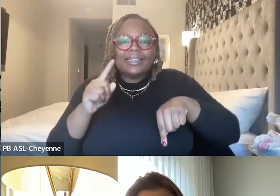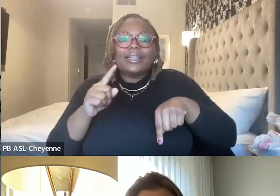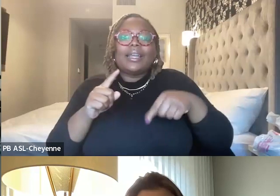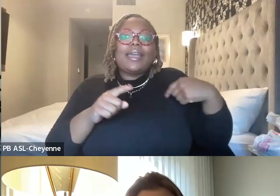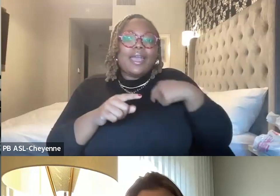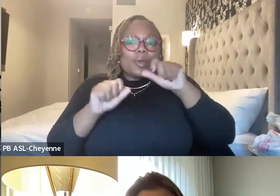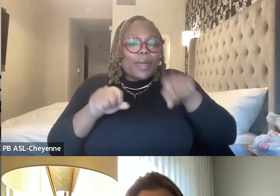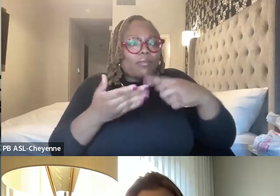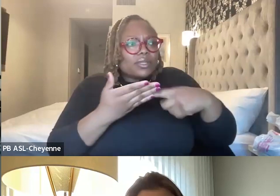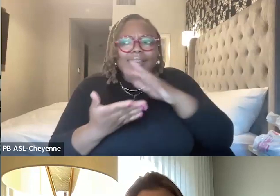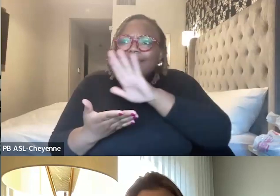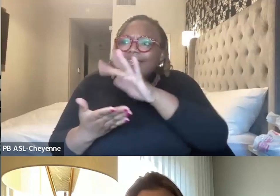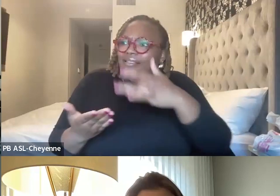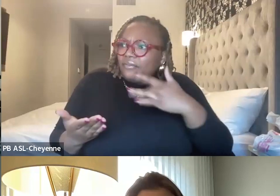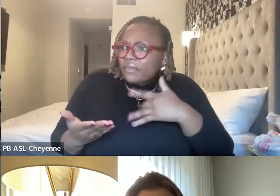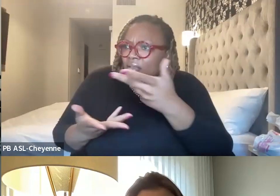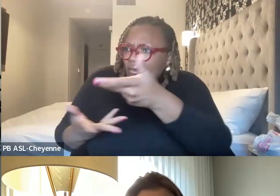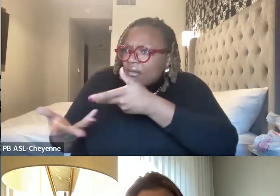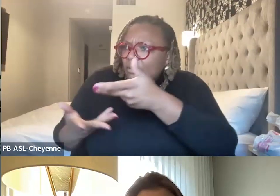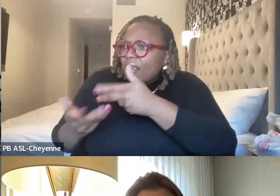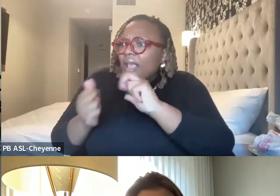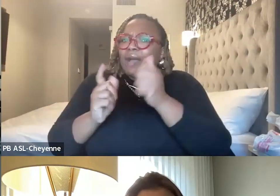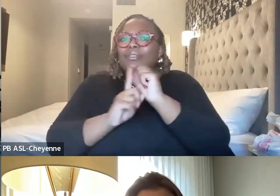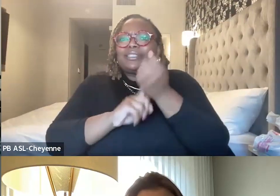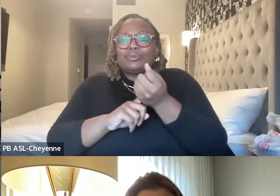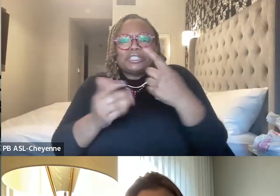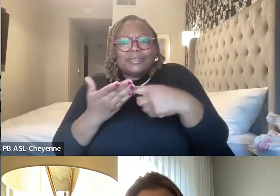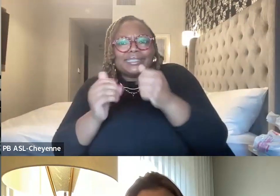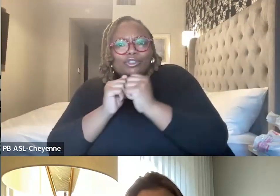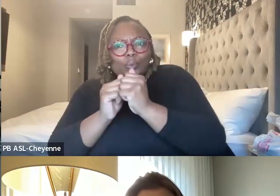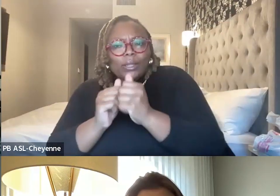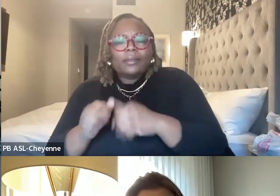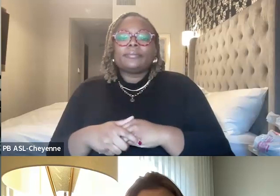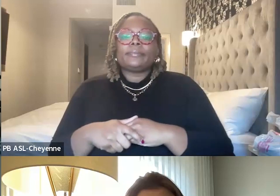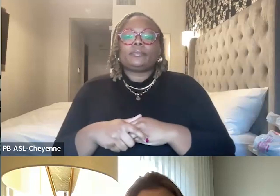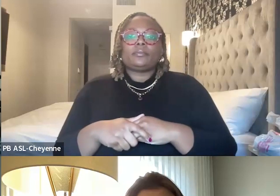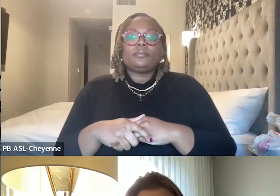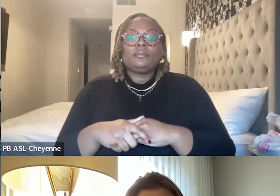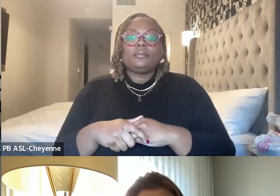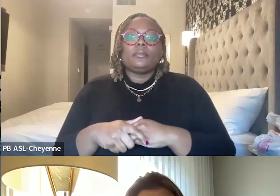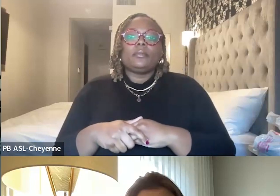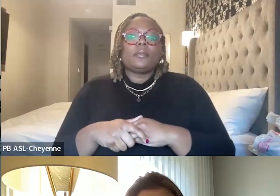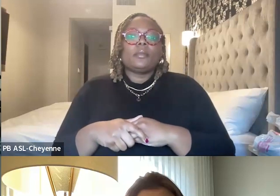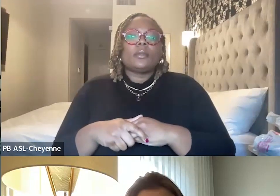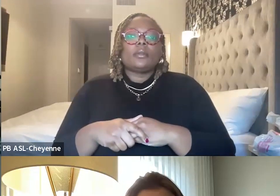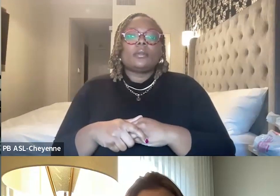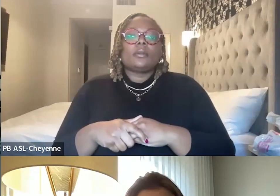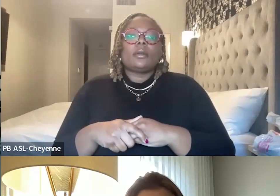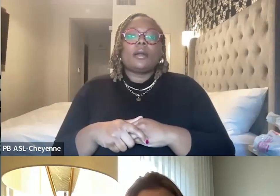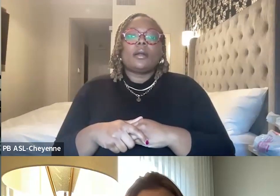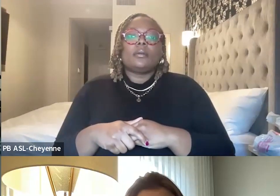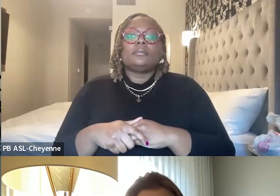able to speak about the situation we had together. And I think, and then I started to listen